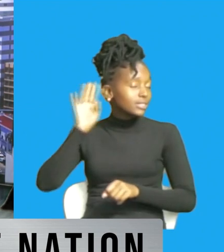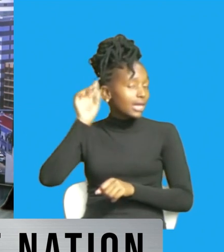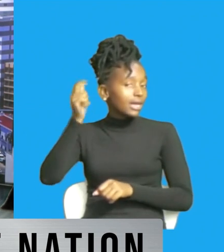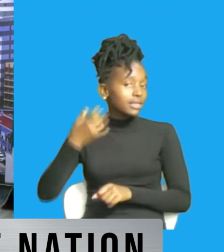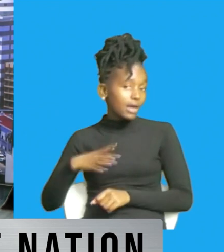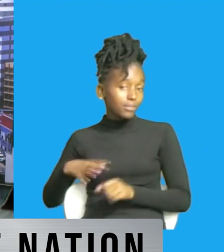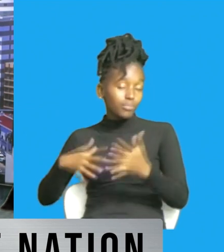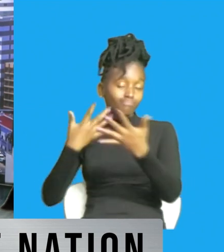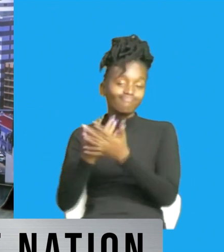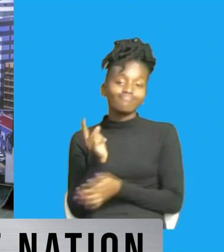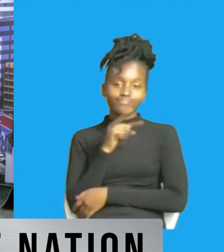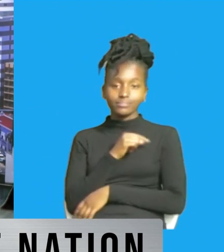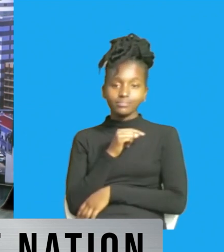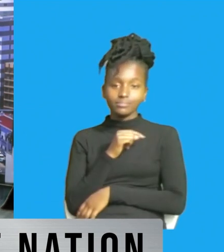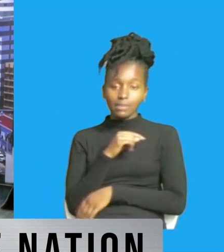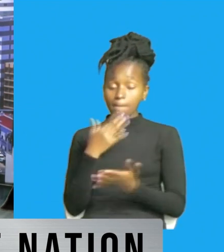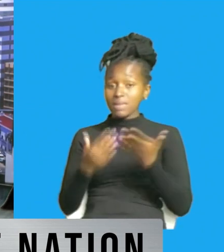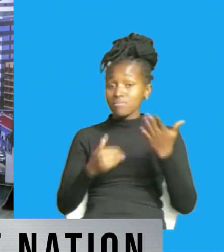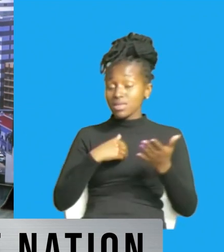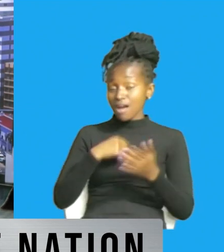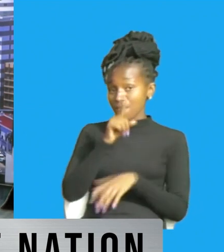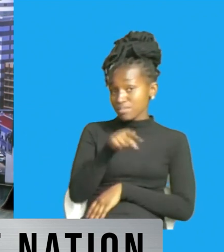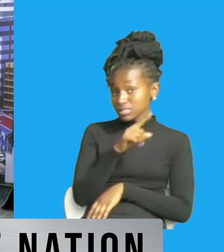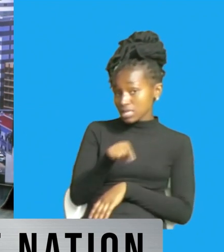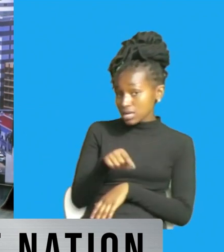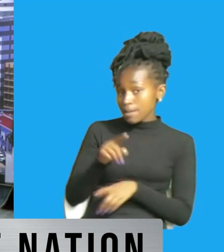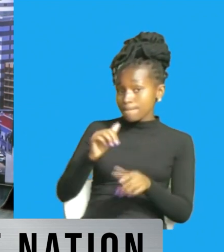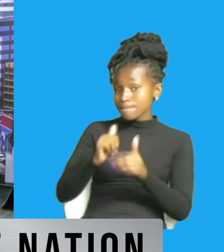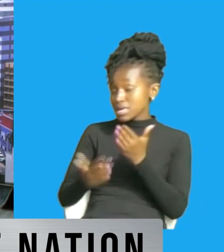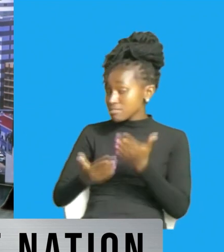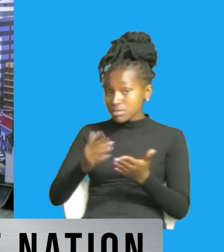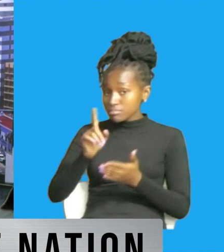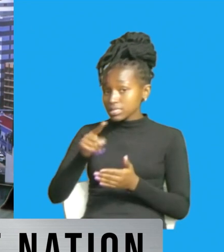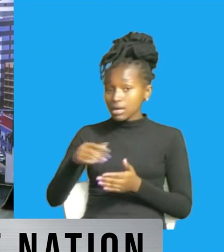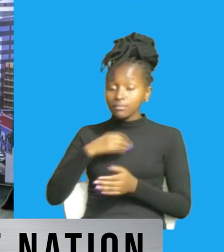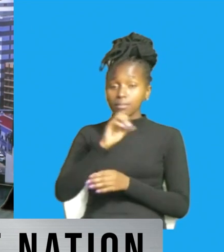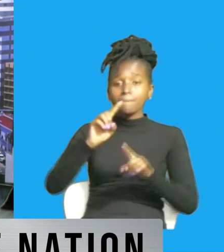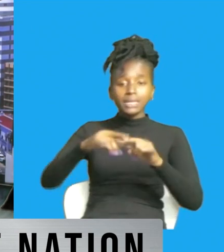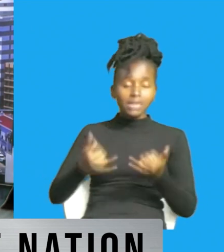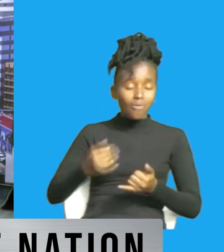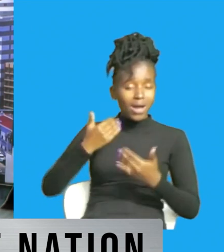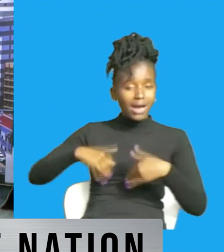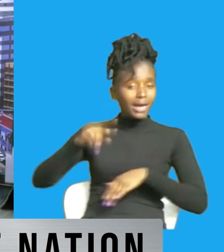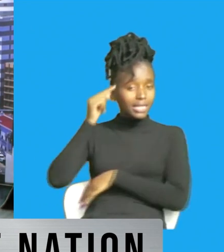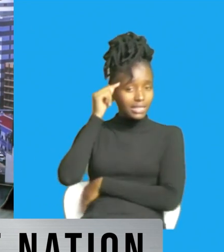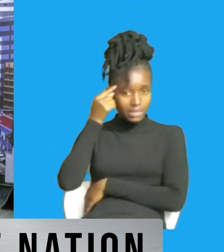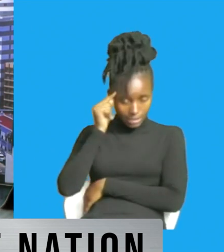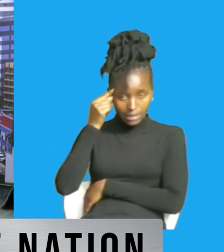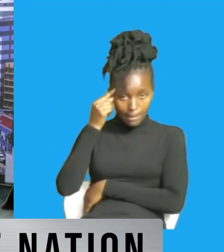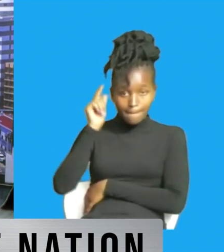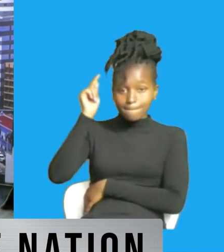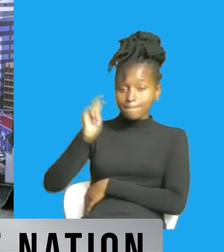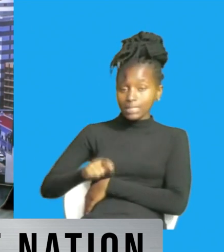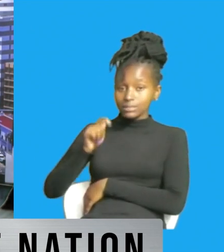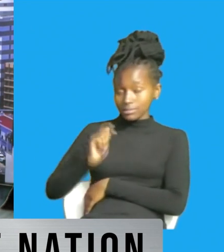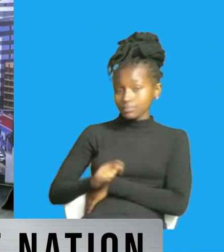makosa, ama ikuwe namna gani, I think this country lazima foreign policy yetu ikuwe that